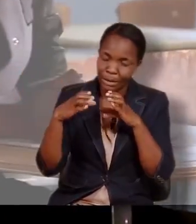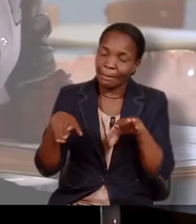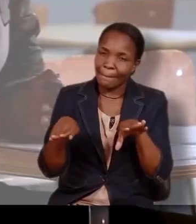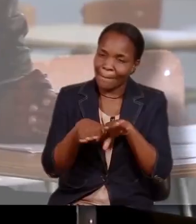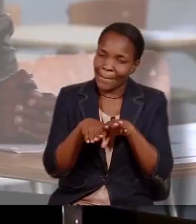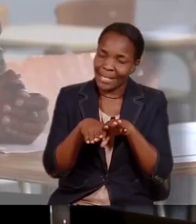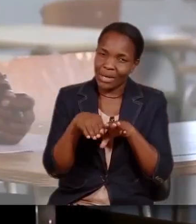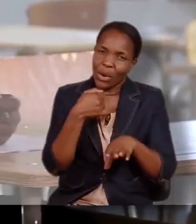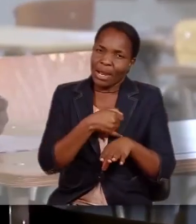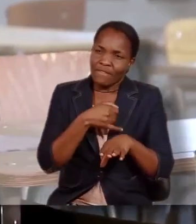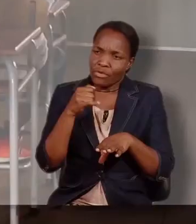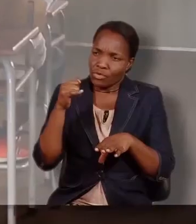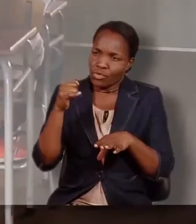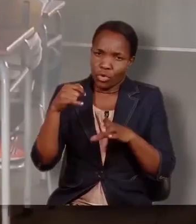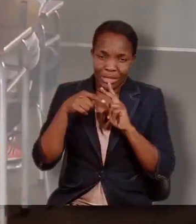Party in South Africa.